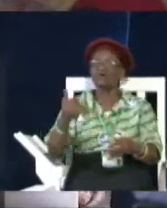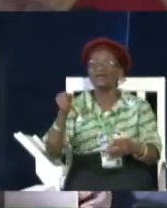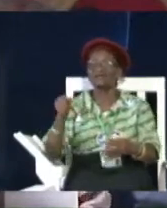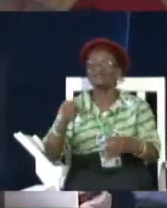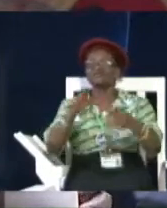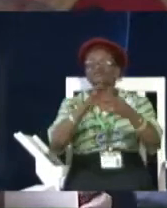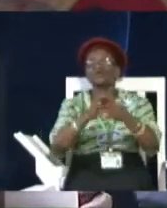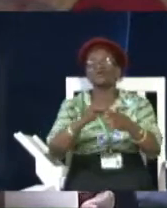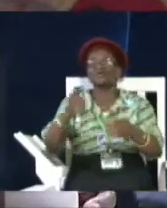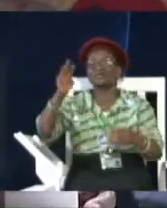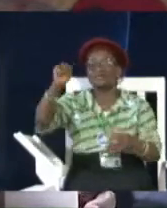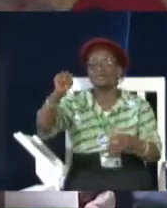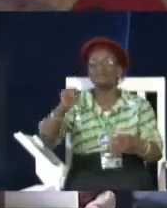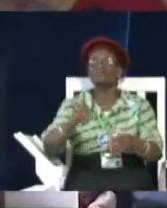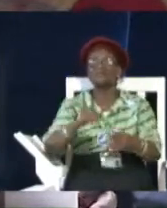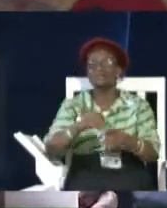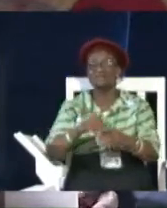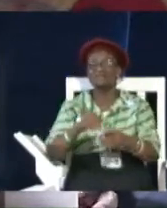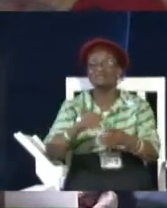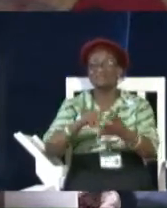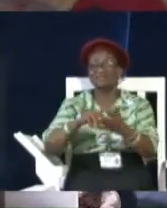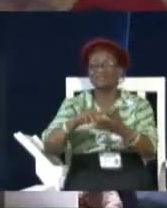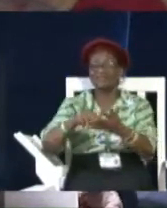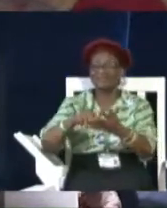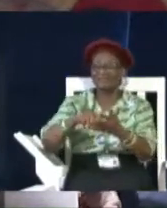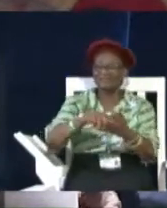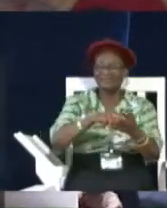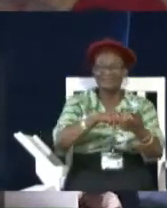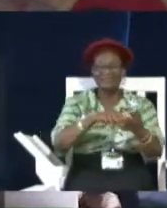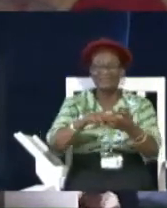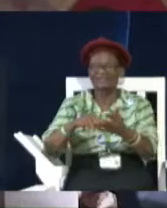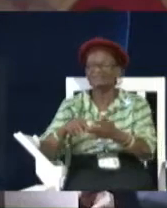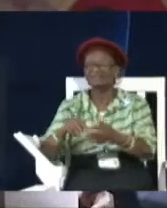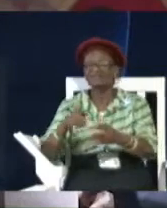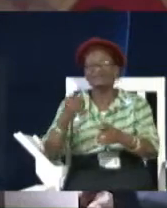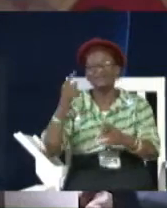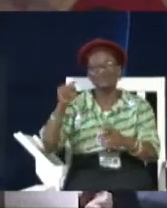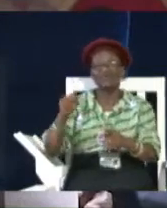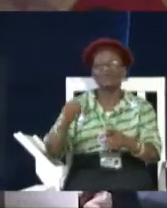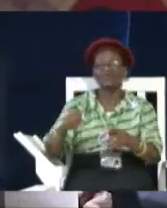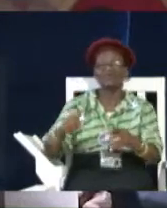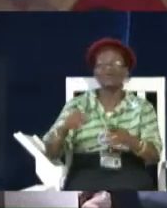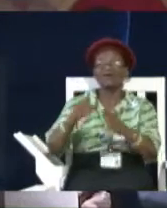in almost 1 hour, Mama came back to life.